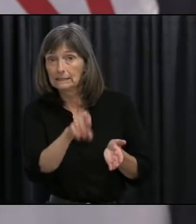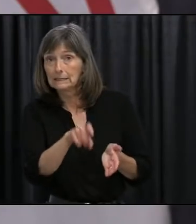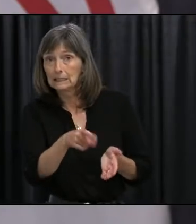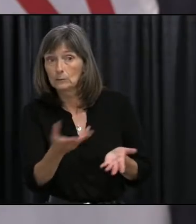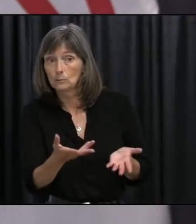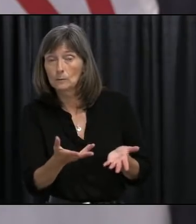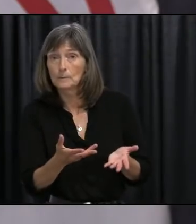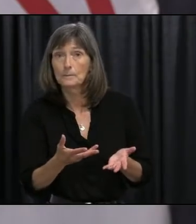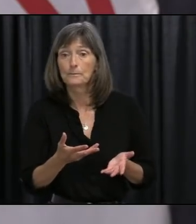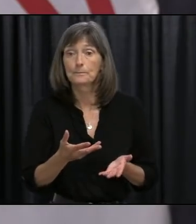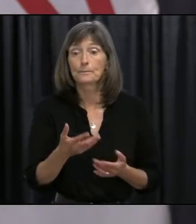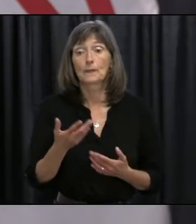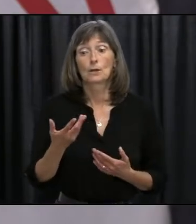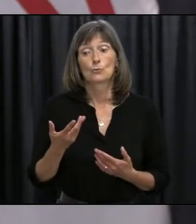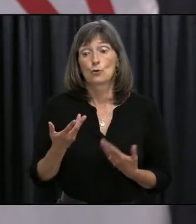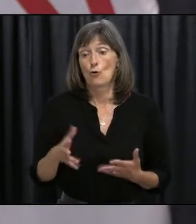some